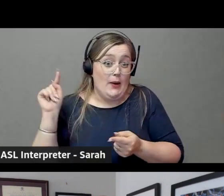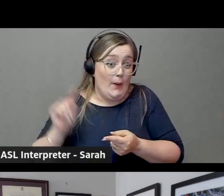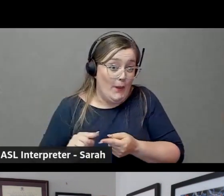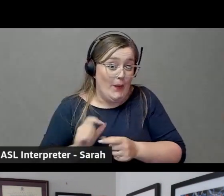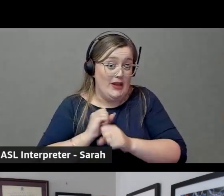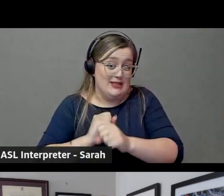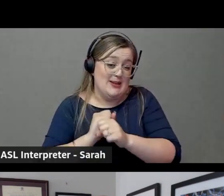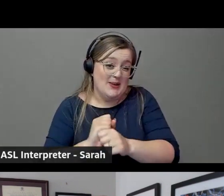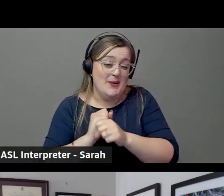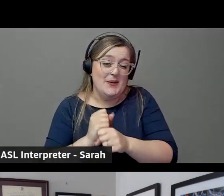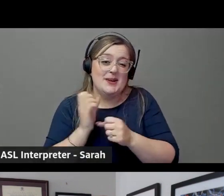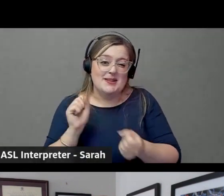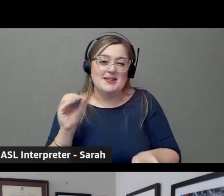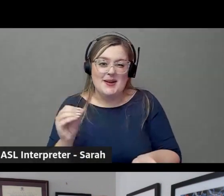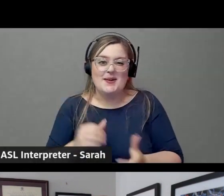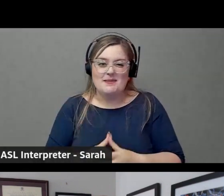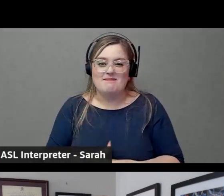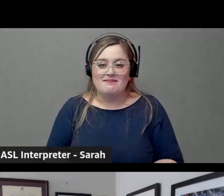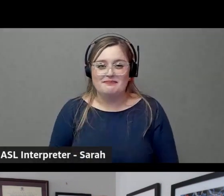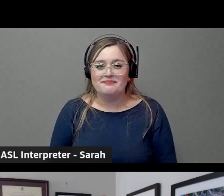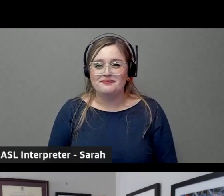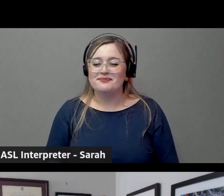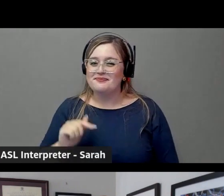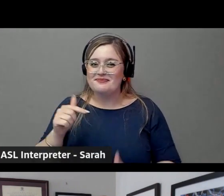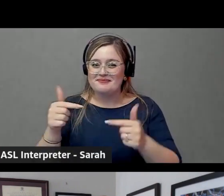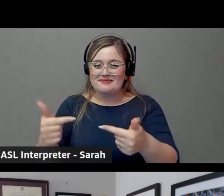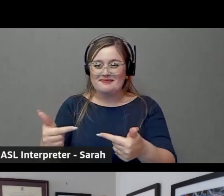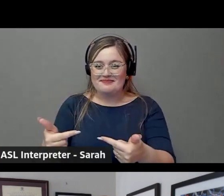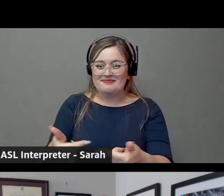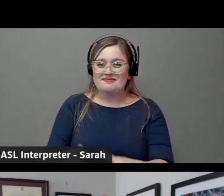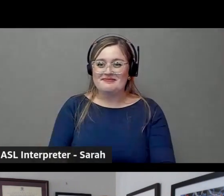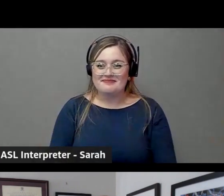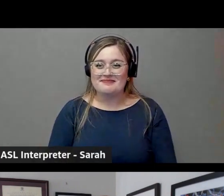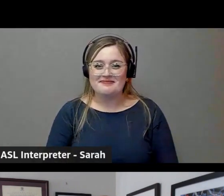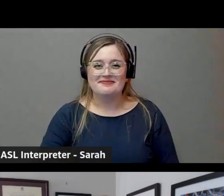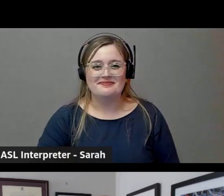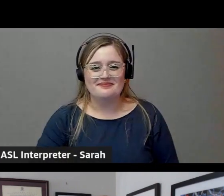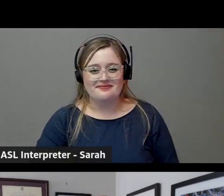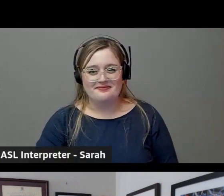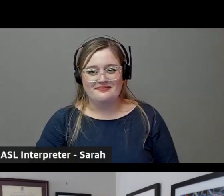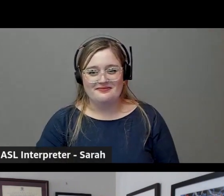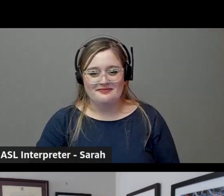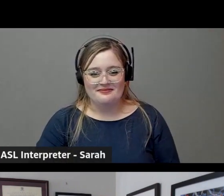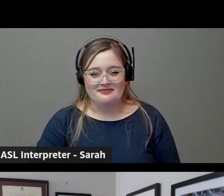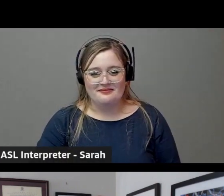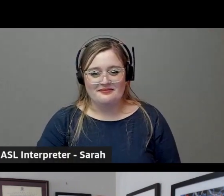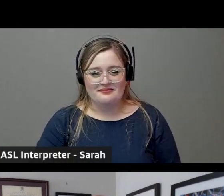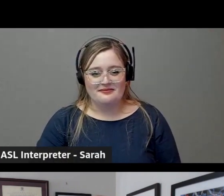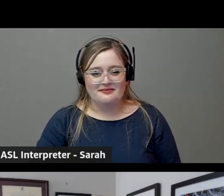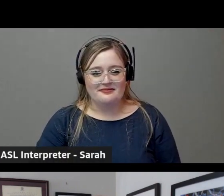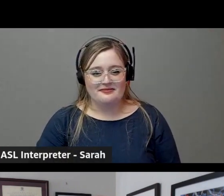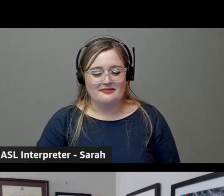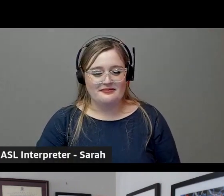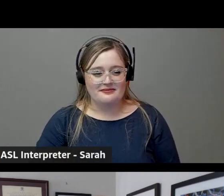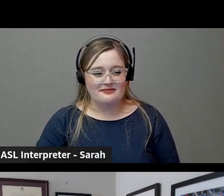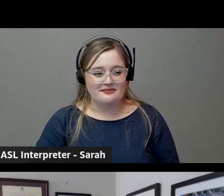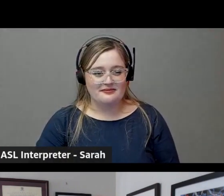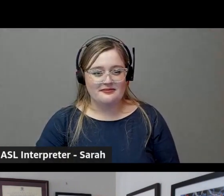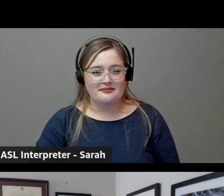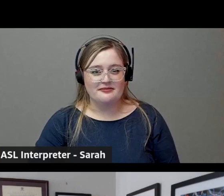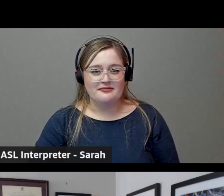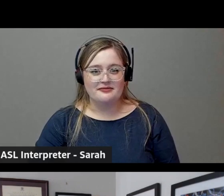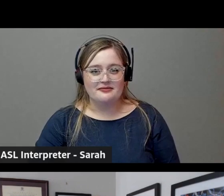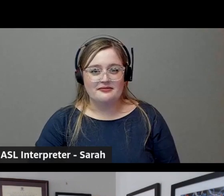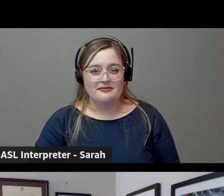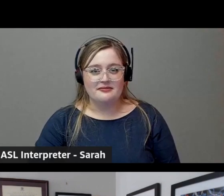some respects. So, right. Especially when something goes wrong and you don't know where to start. Yeah, you have people looking at it constantly